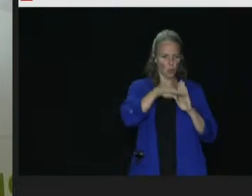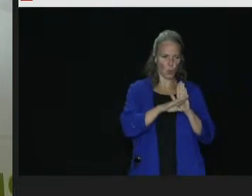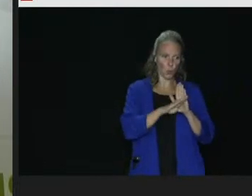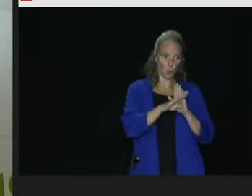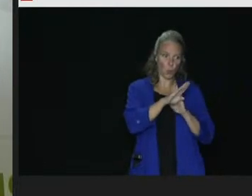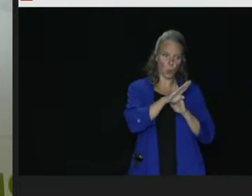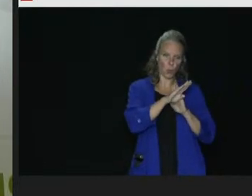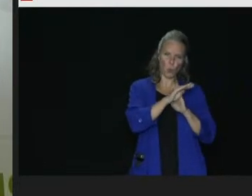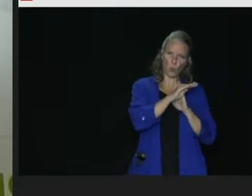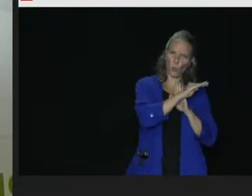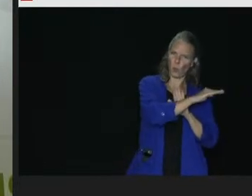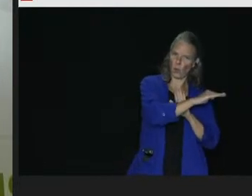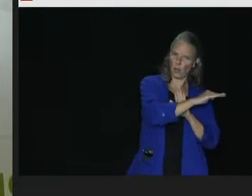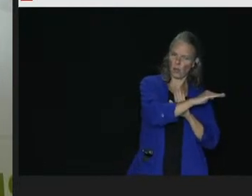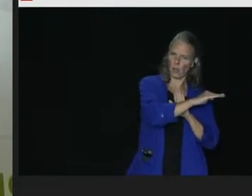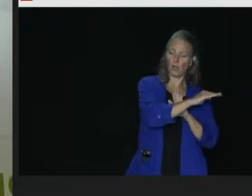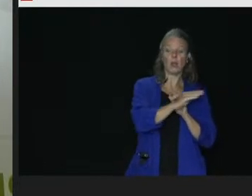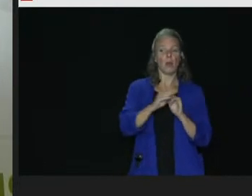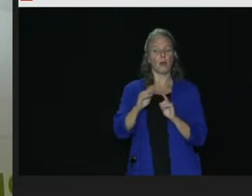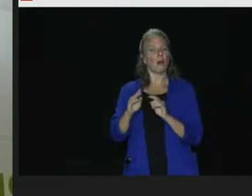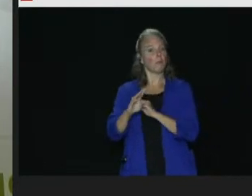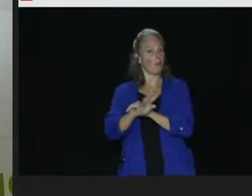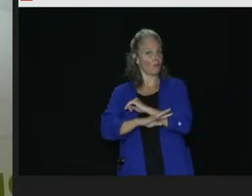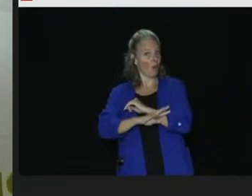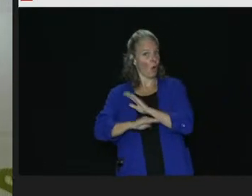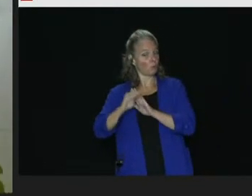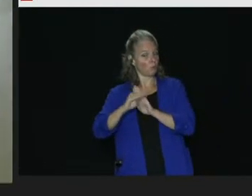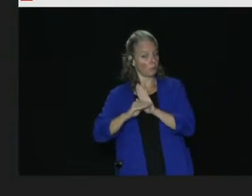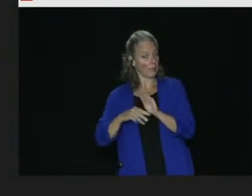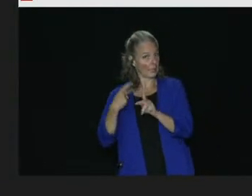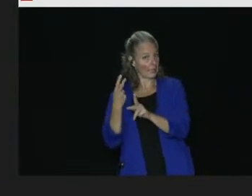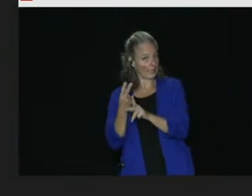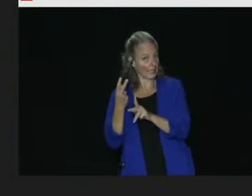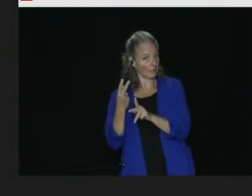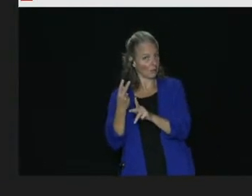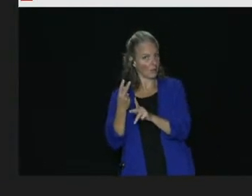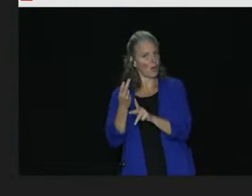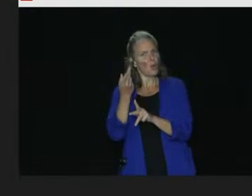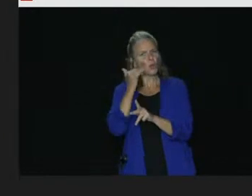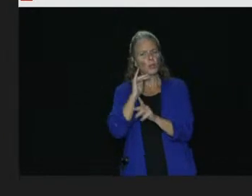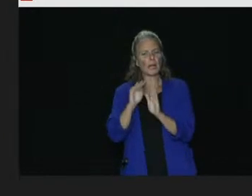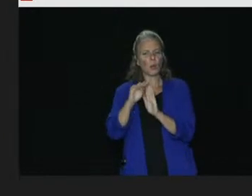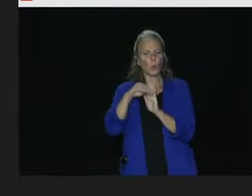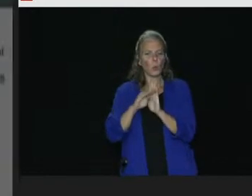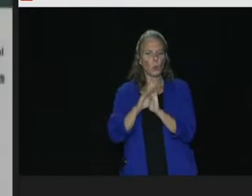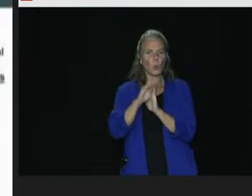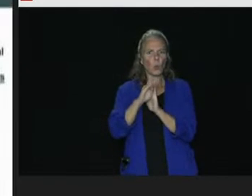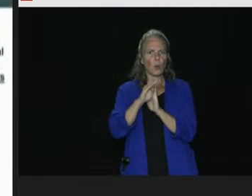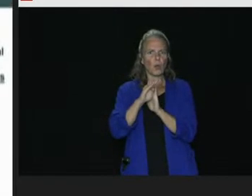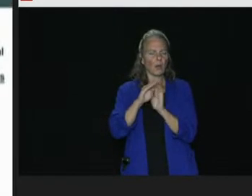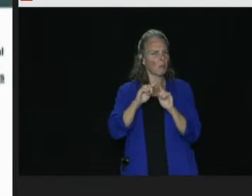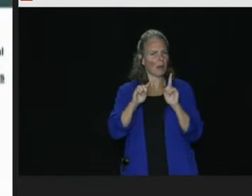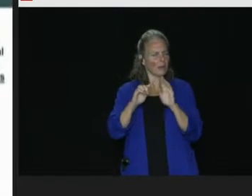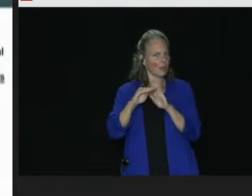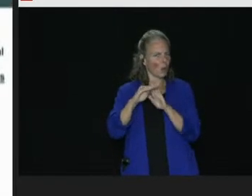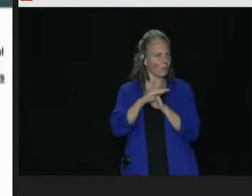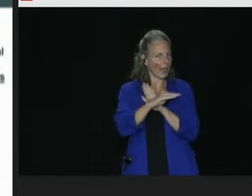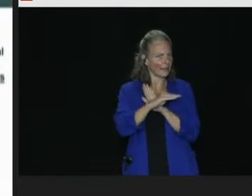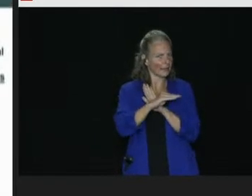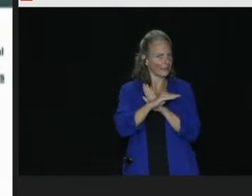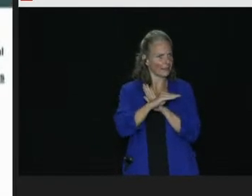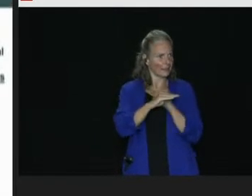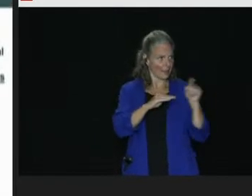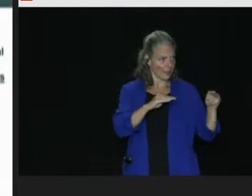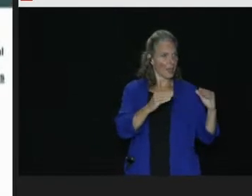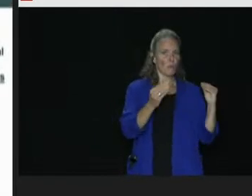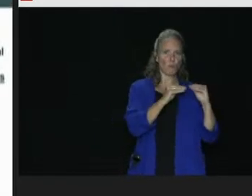Whereas with public health measures in the fall, it looks like we seem to have these small little waves, but it doesn't appear to go as flat as it does